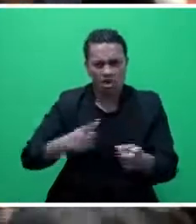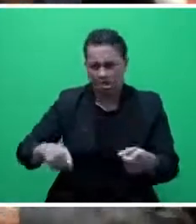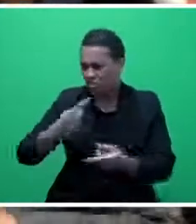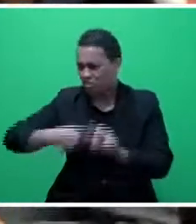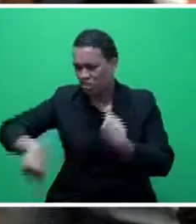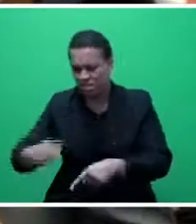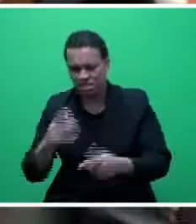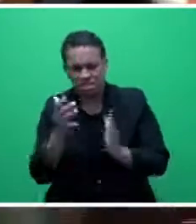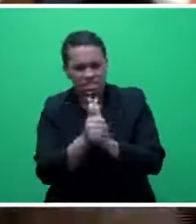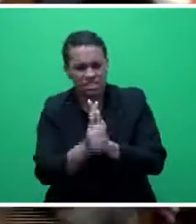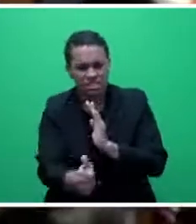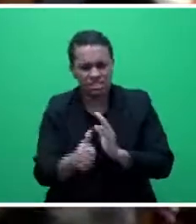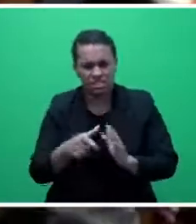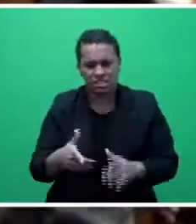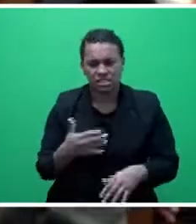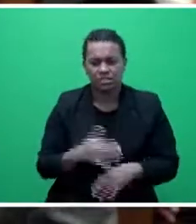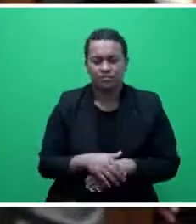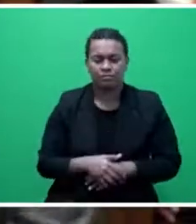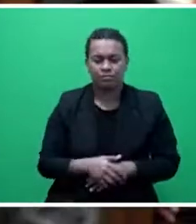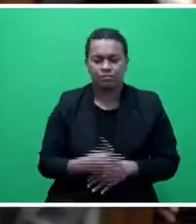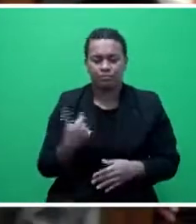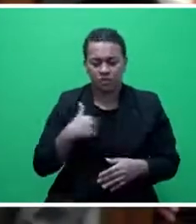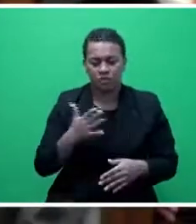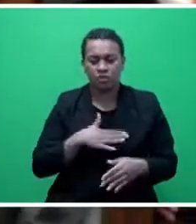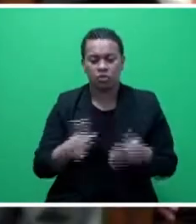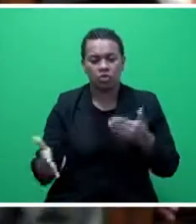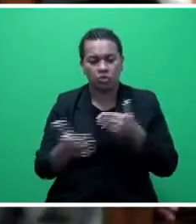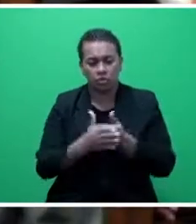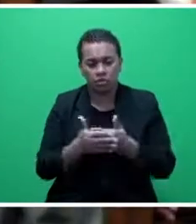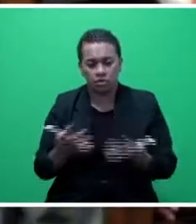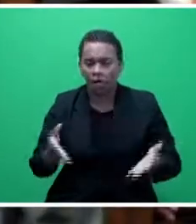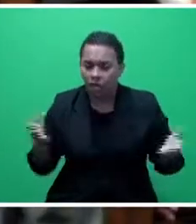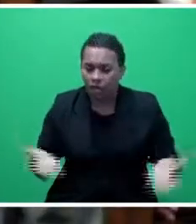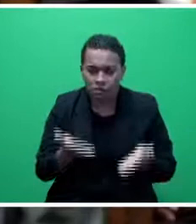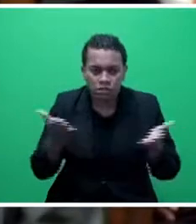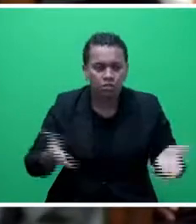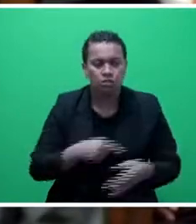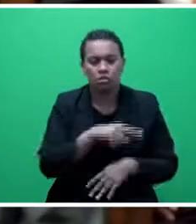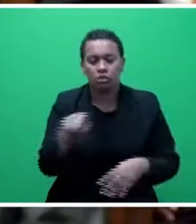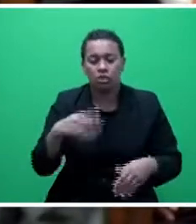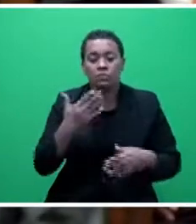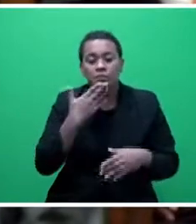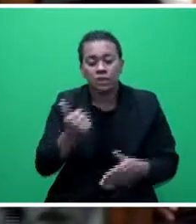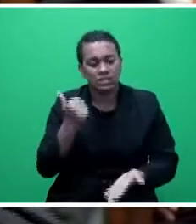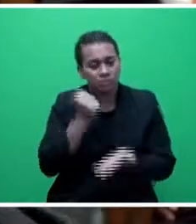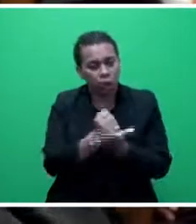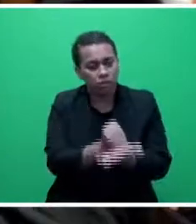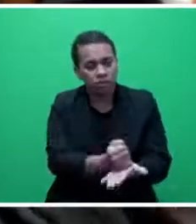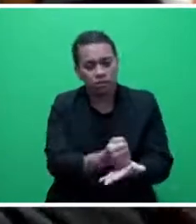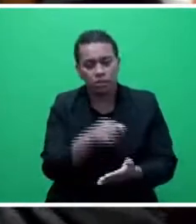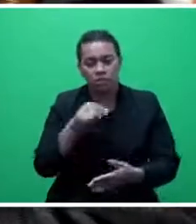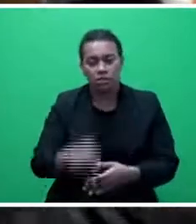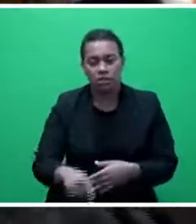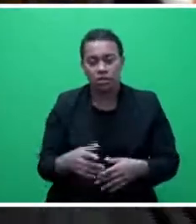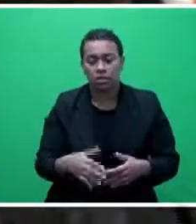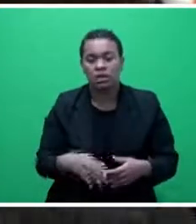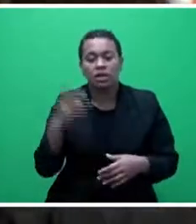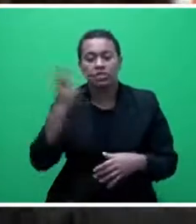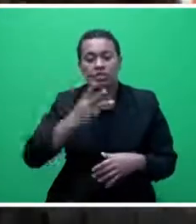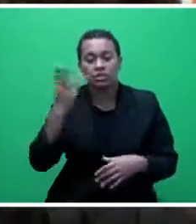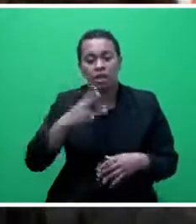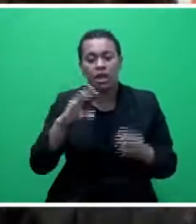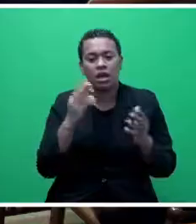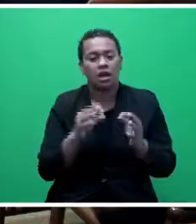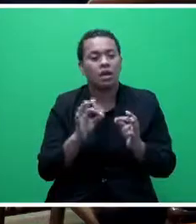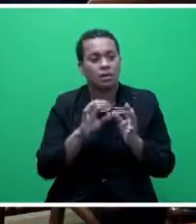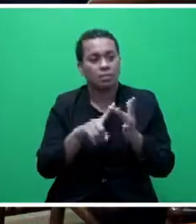Speaker, sir, with those closing remarks, I'd like to urge all members to support these 13 consequential bills. Thank you very much.